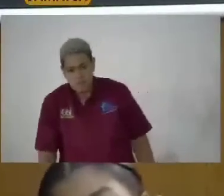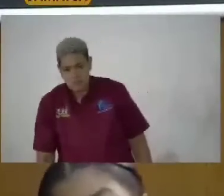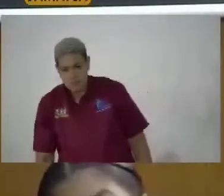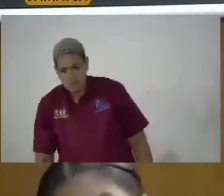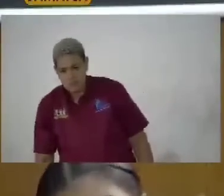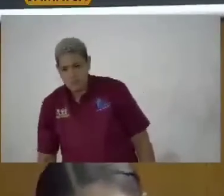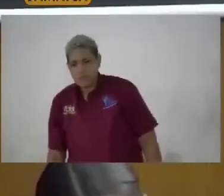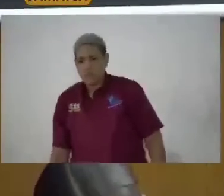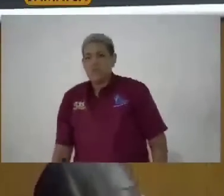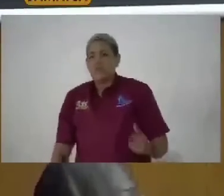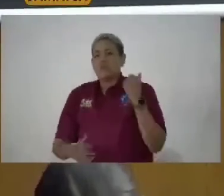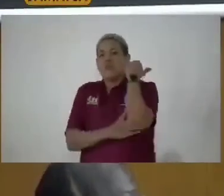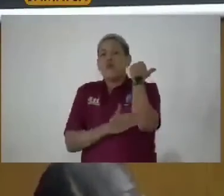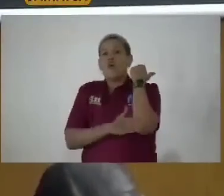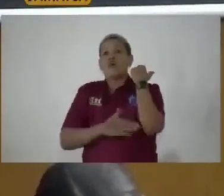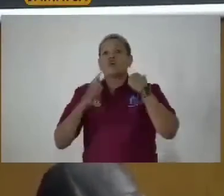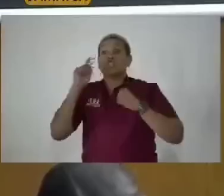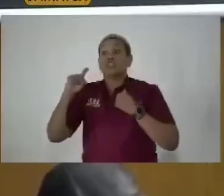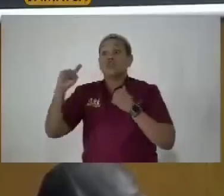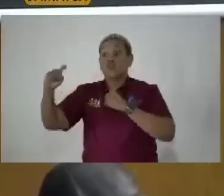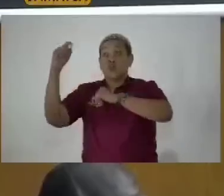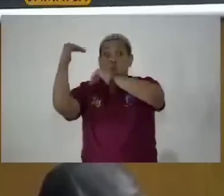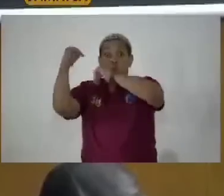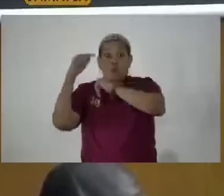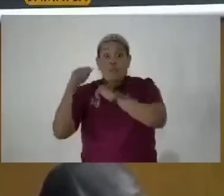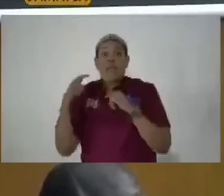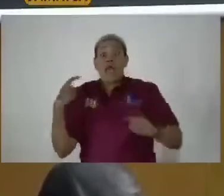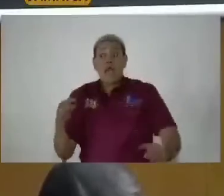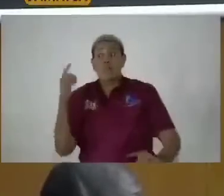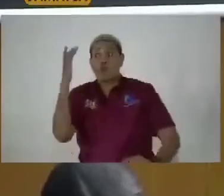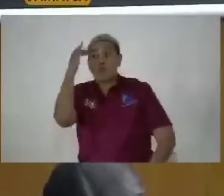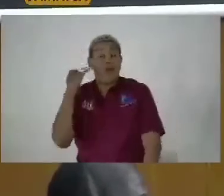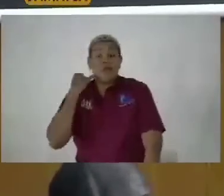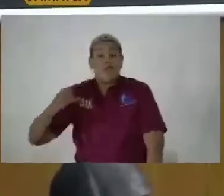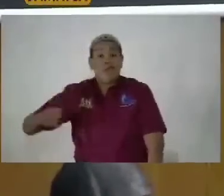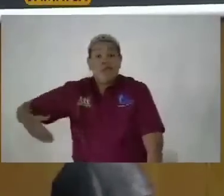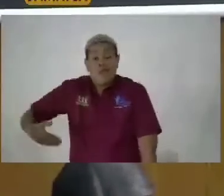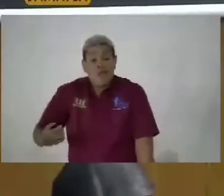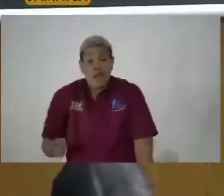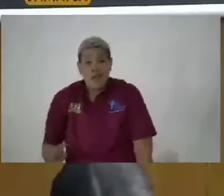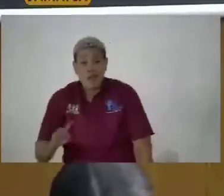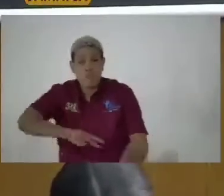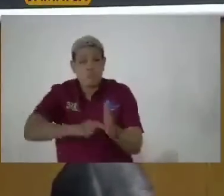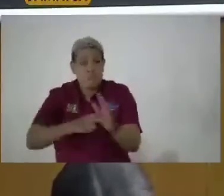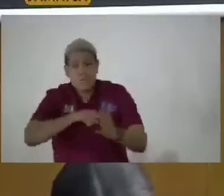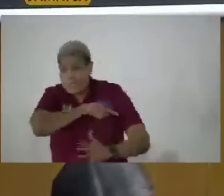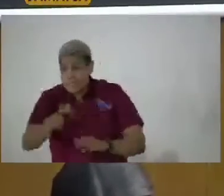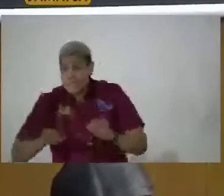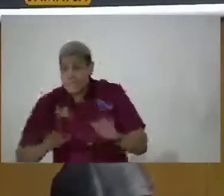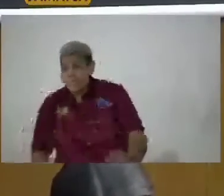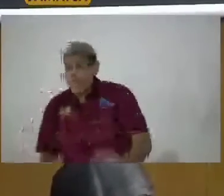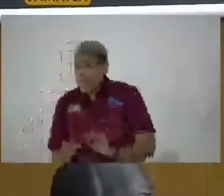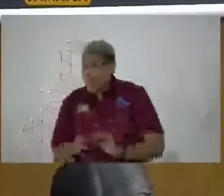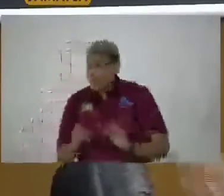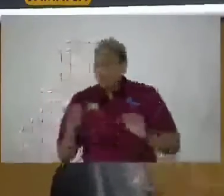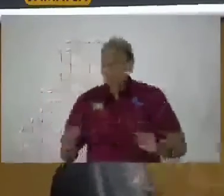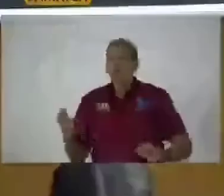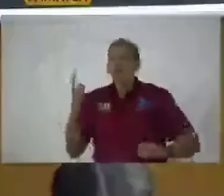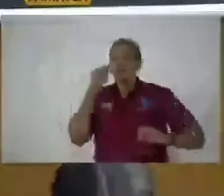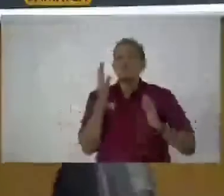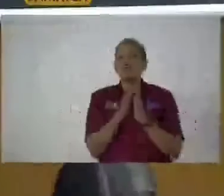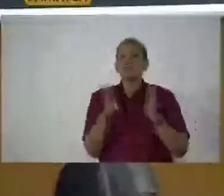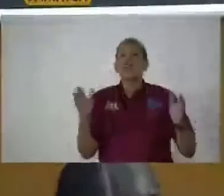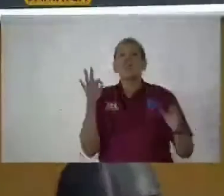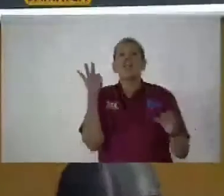Well, the country need to hope that it is so. Because if it is not so, then these same arguments may be used for